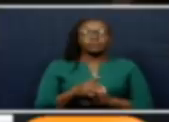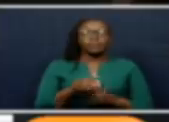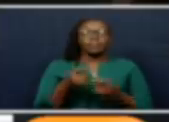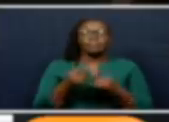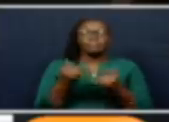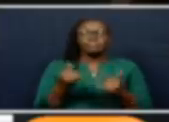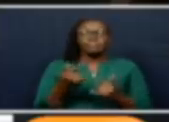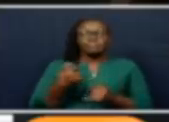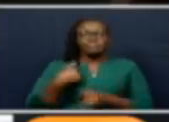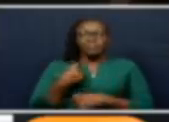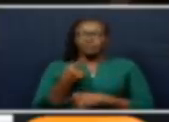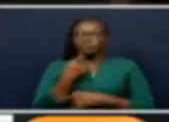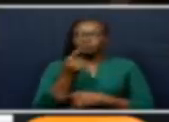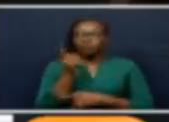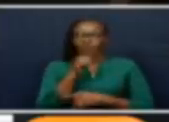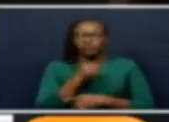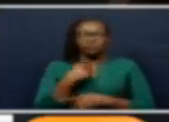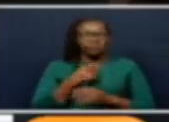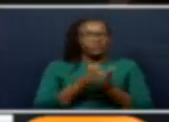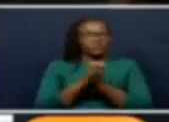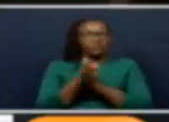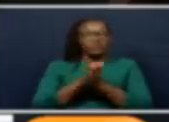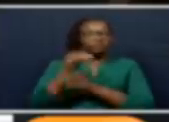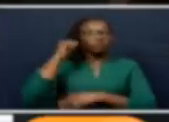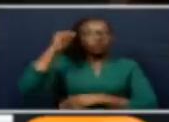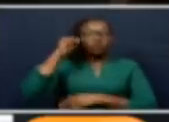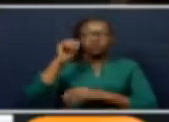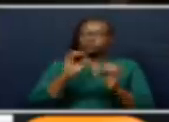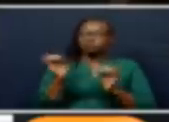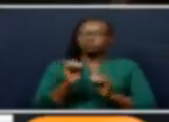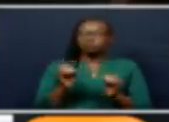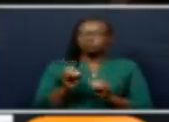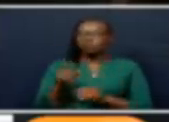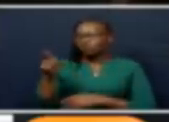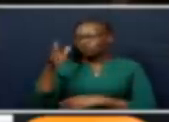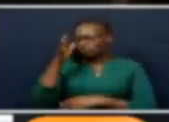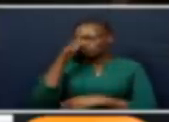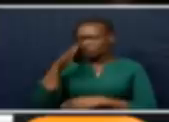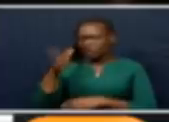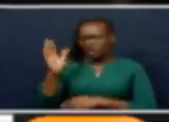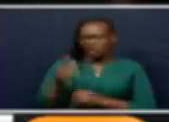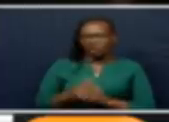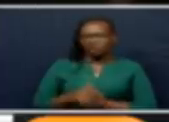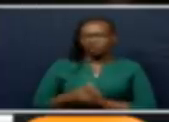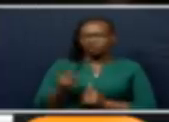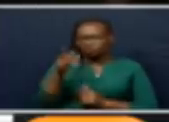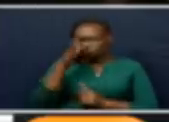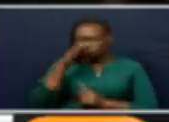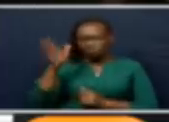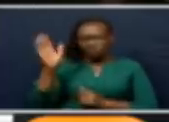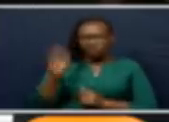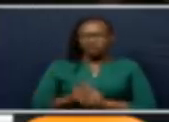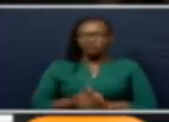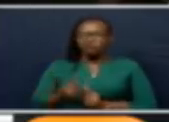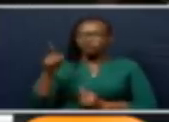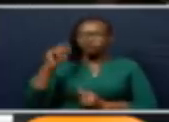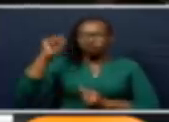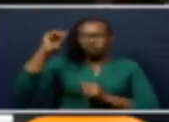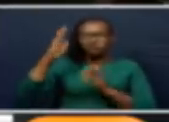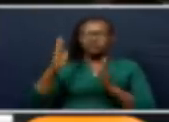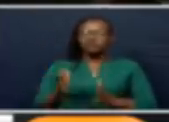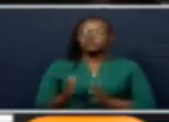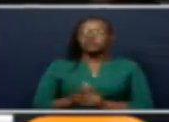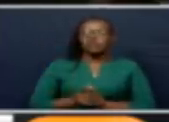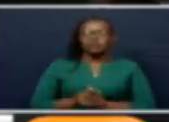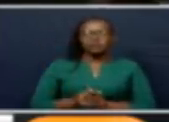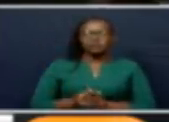No, I told you I'm not interested in politics. You're lying. Huh? You're a politician, Atwoli. You're a politician. No. But then